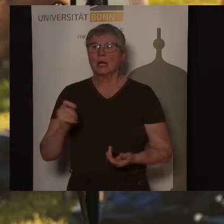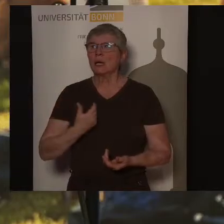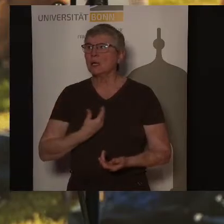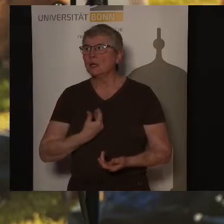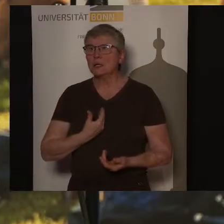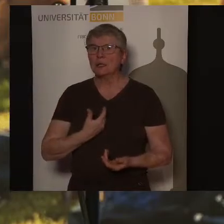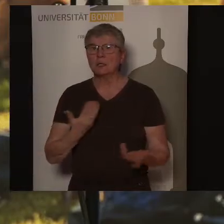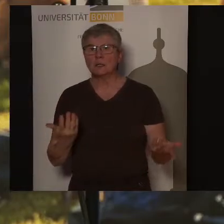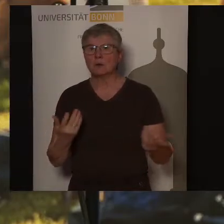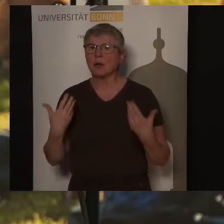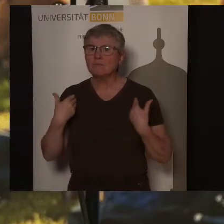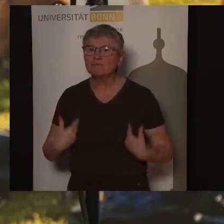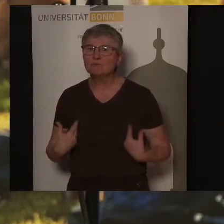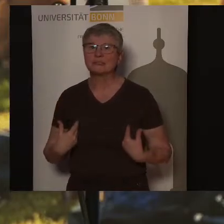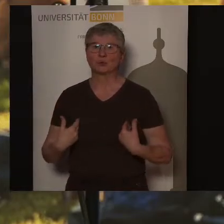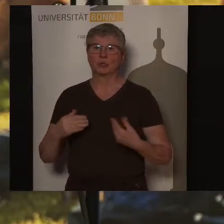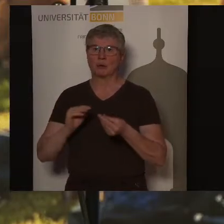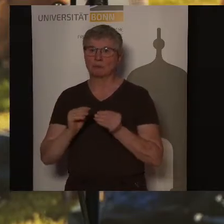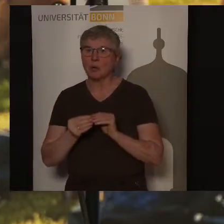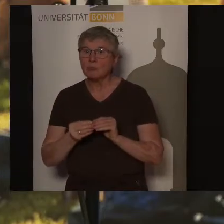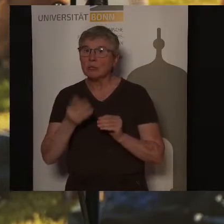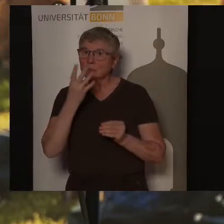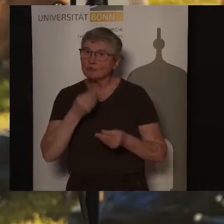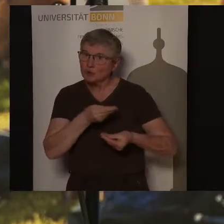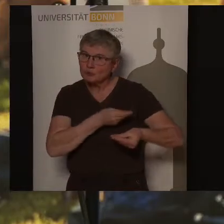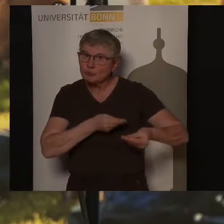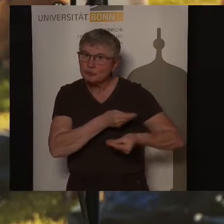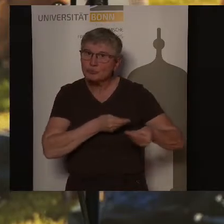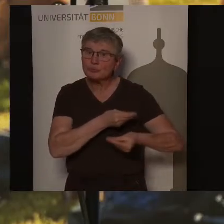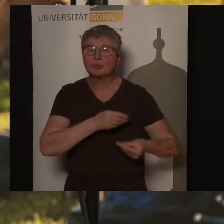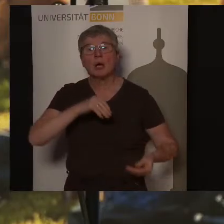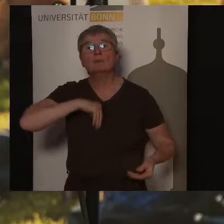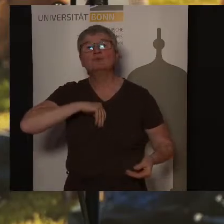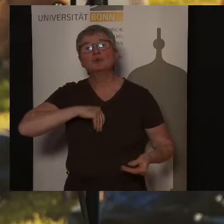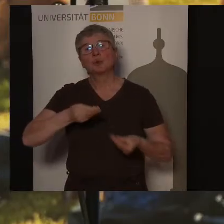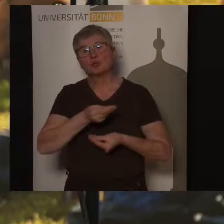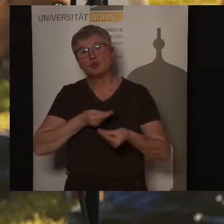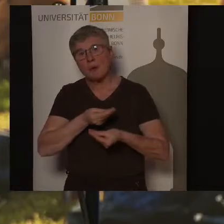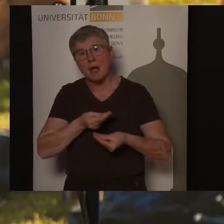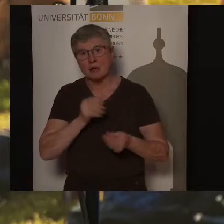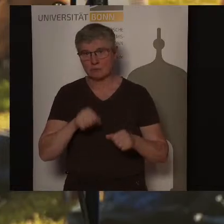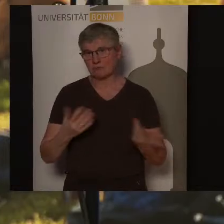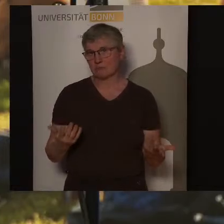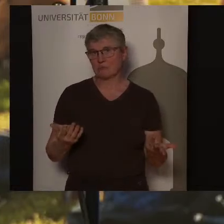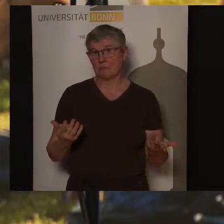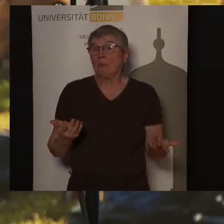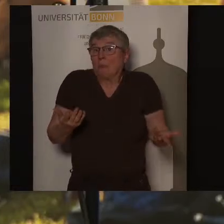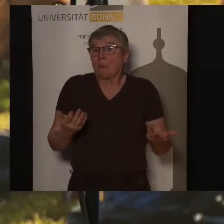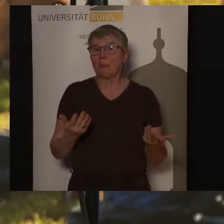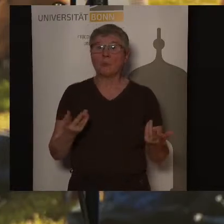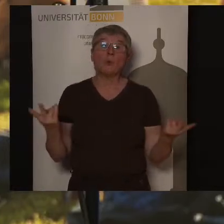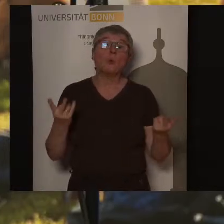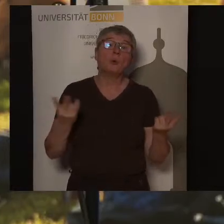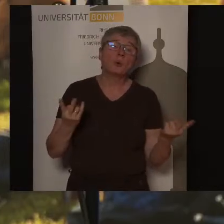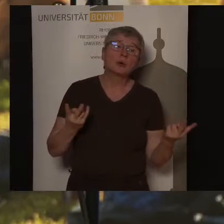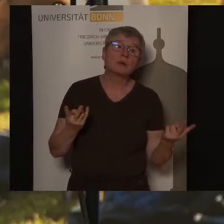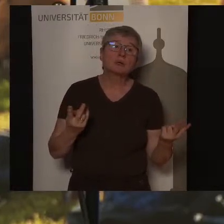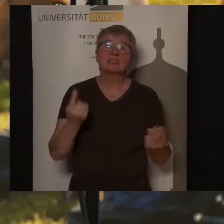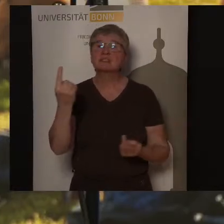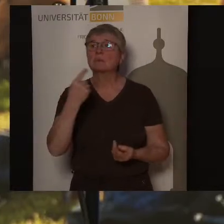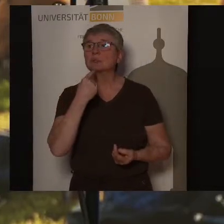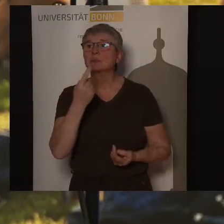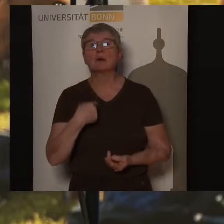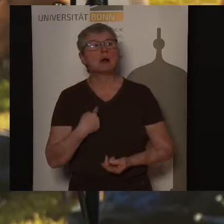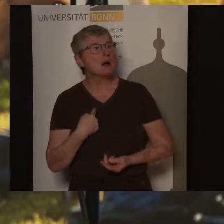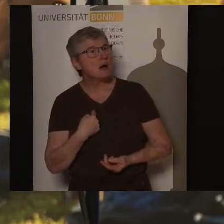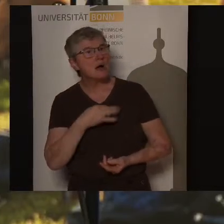us, or you may have doubts about your studies and your performance. You can take